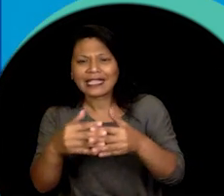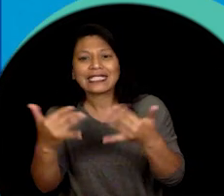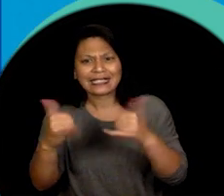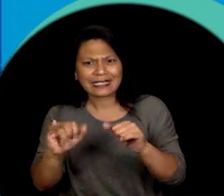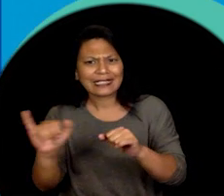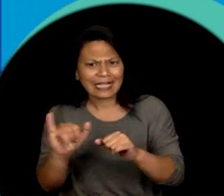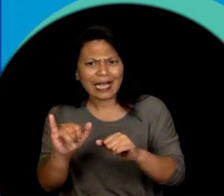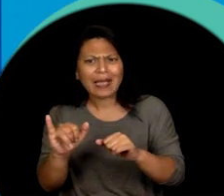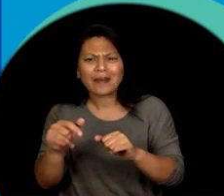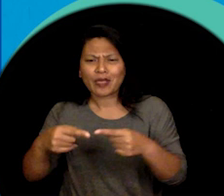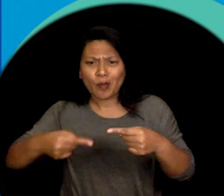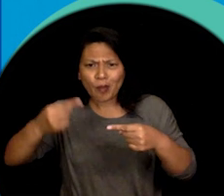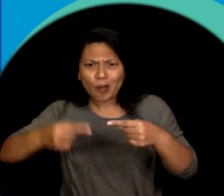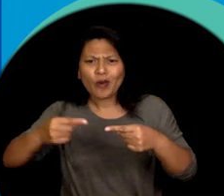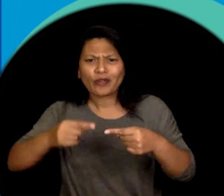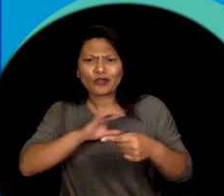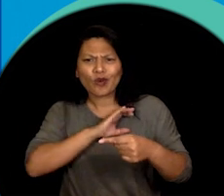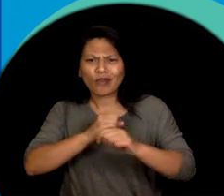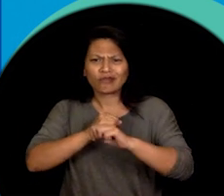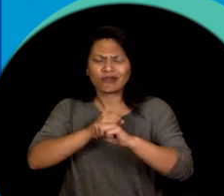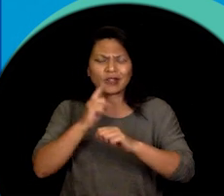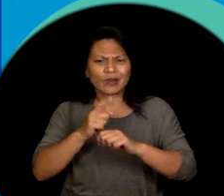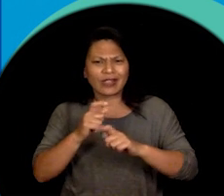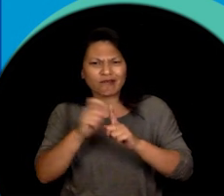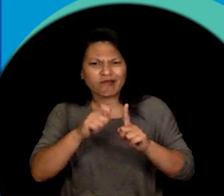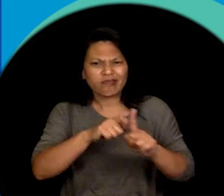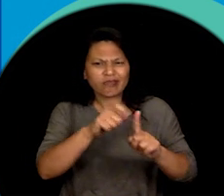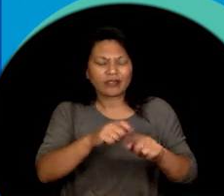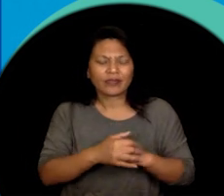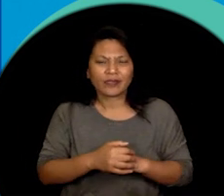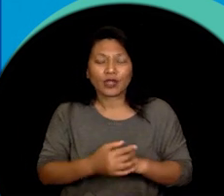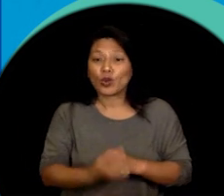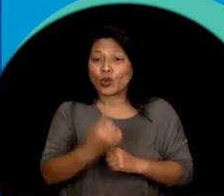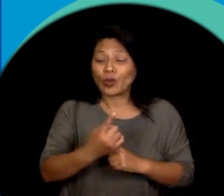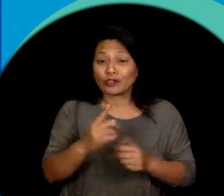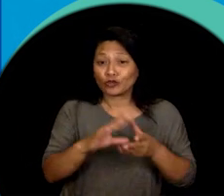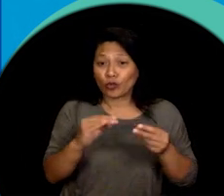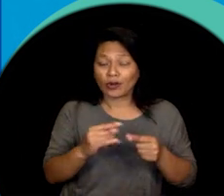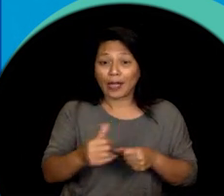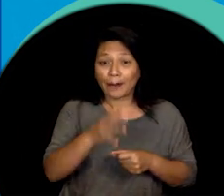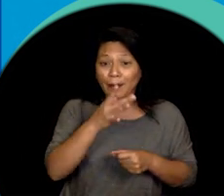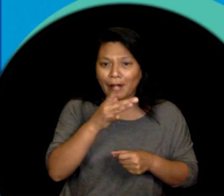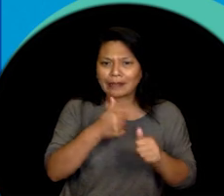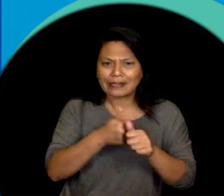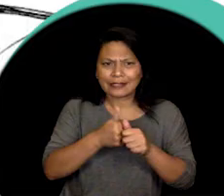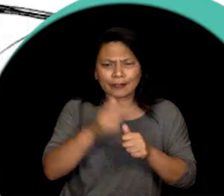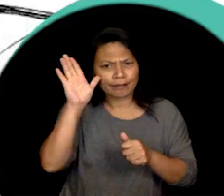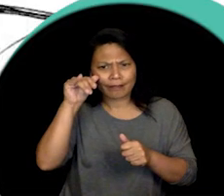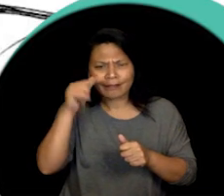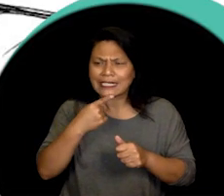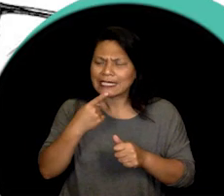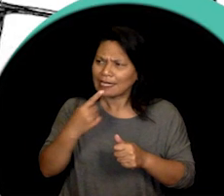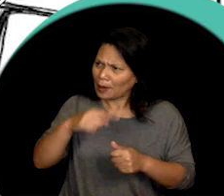way. And I'd heard a story about a mother who had insisted on Blackfoot as citizenship,